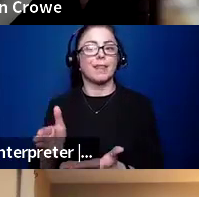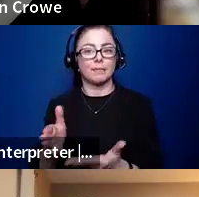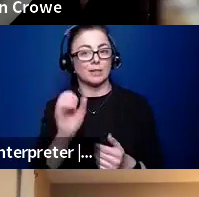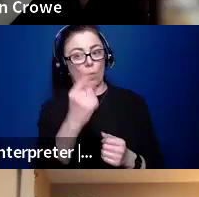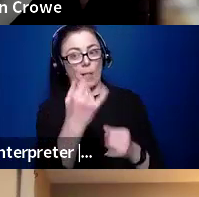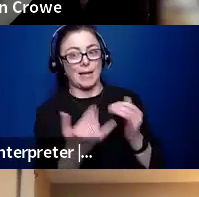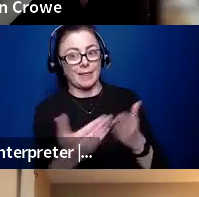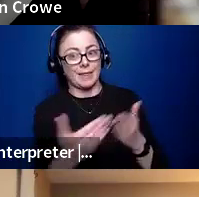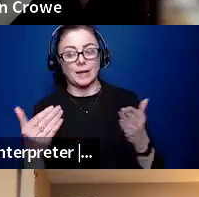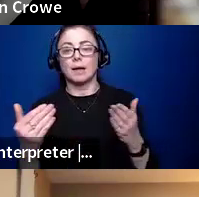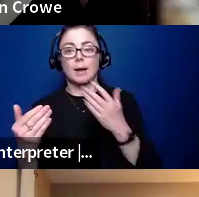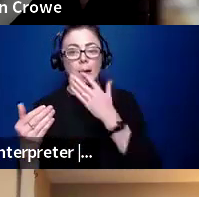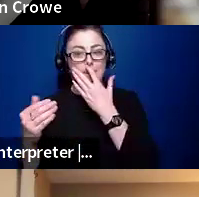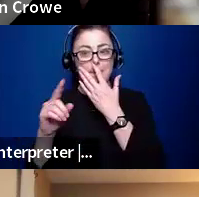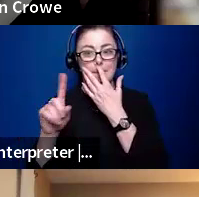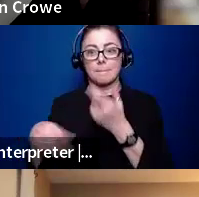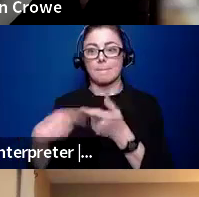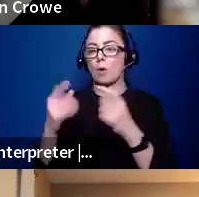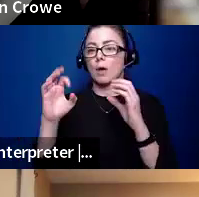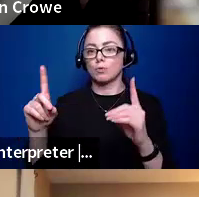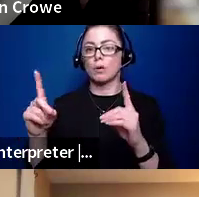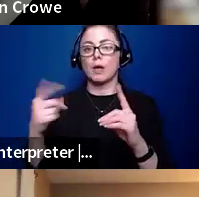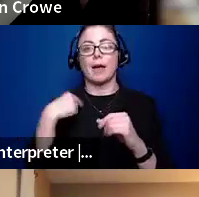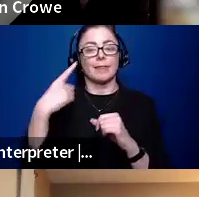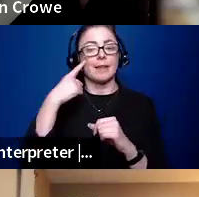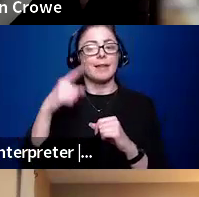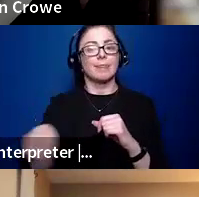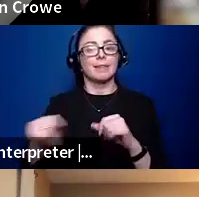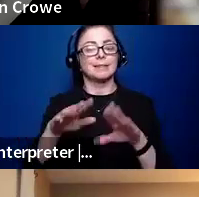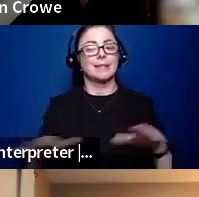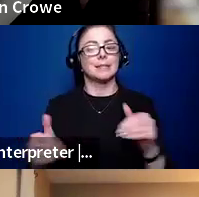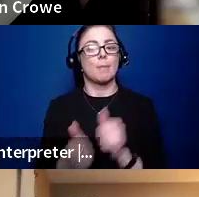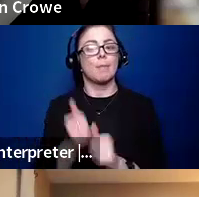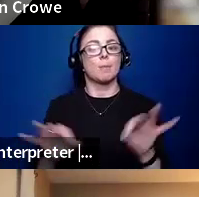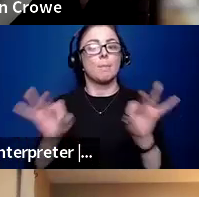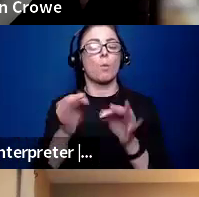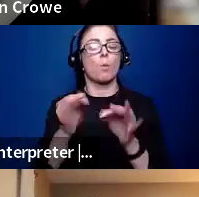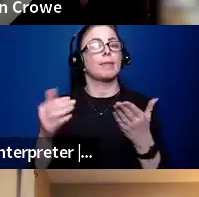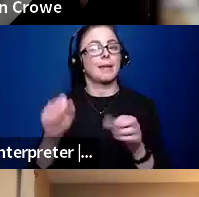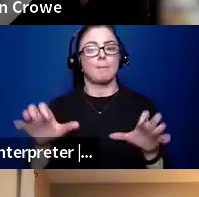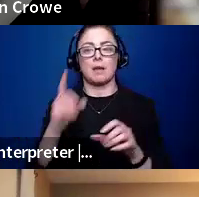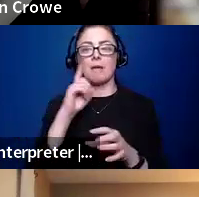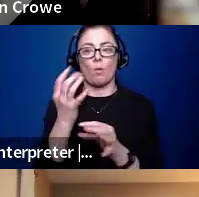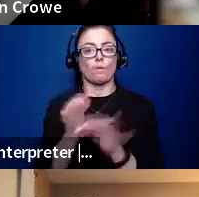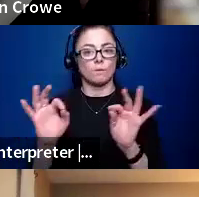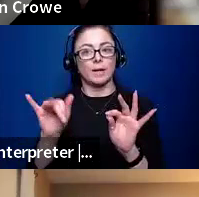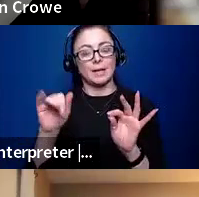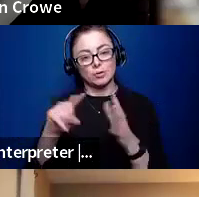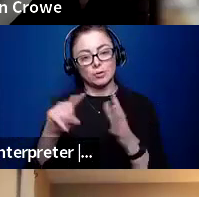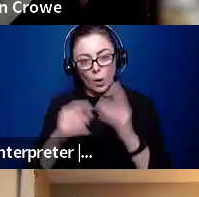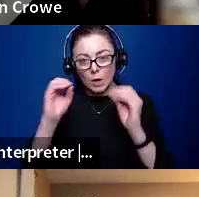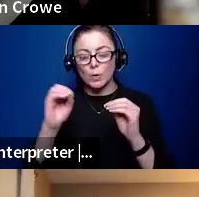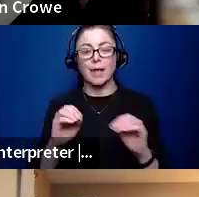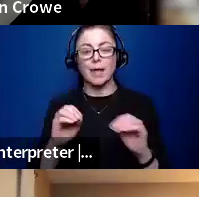last thing we'll take that about education. I think these kids, the most important thing that could be done for free is to start educating K through